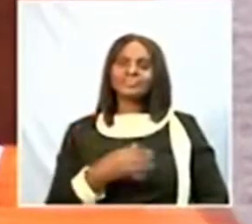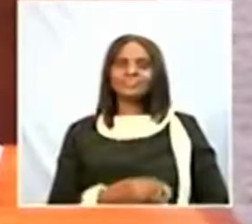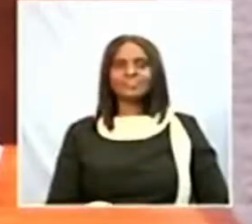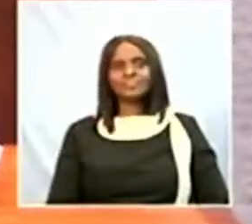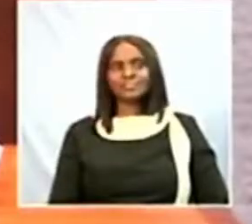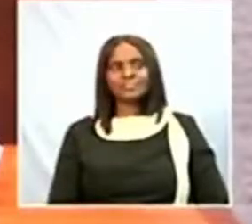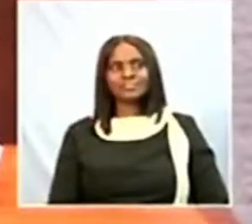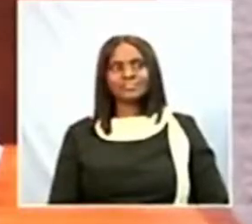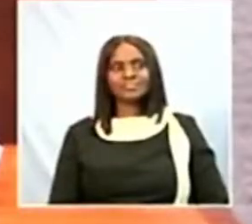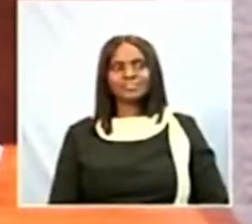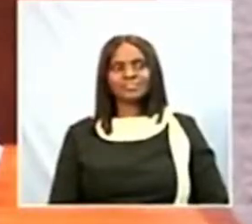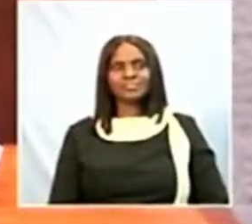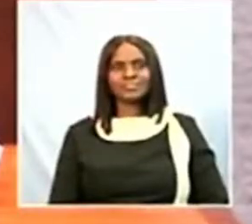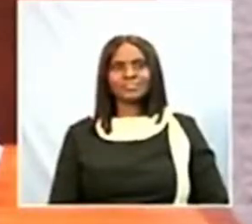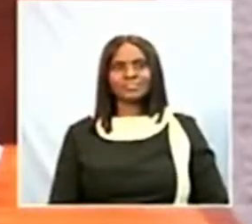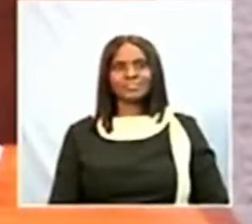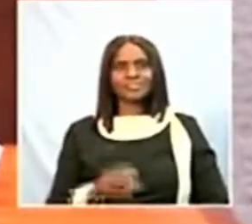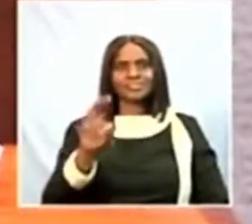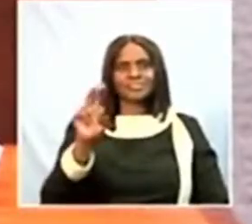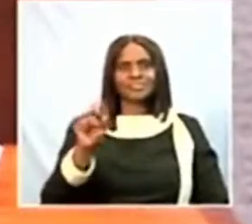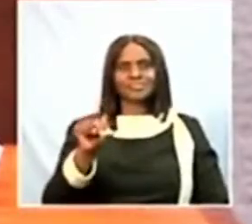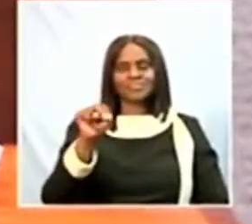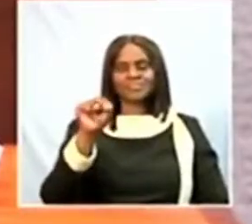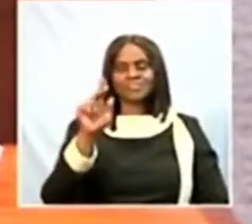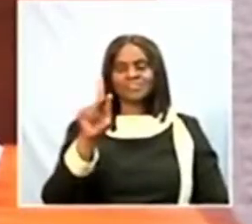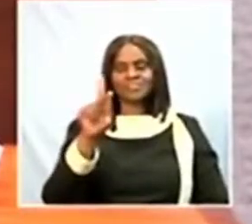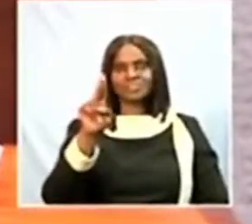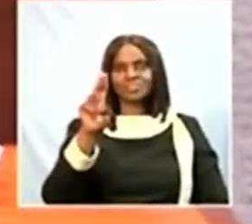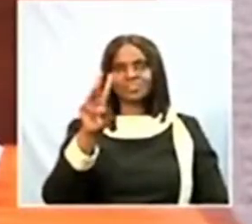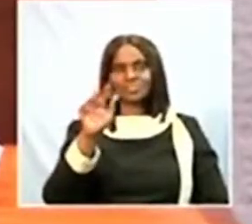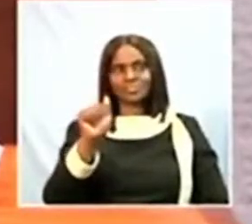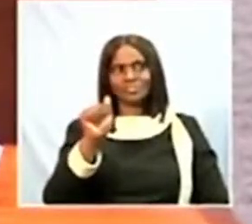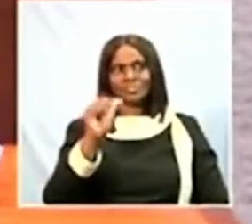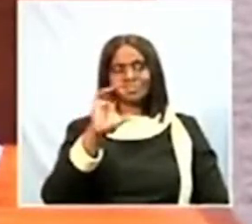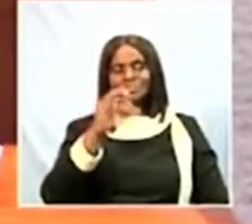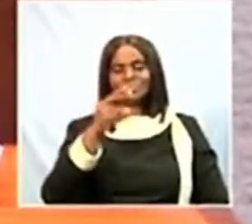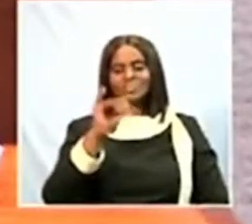Honorable Nkuwa Dennis, Chikankata constituency.